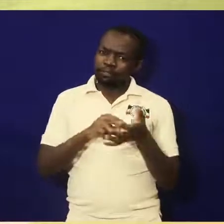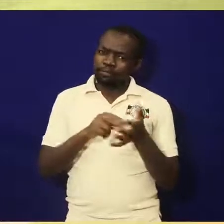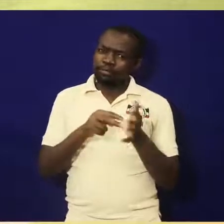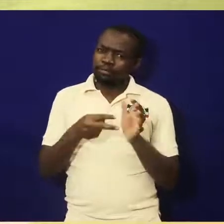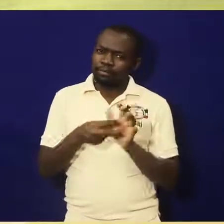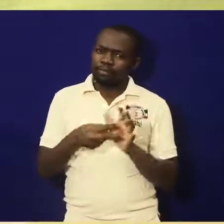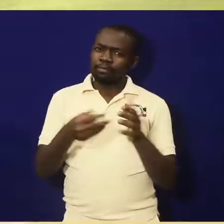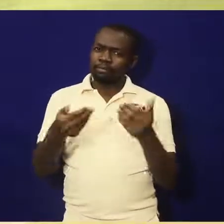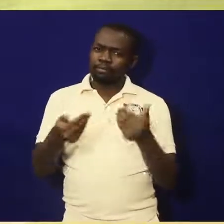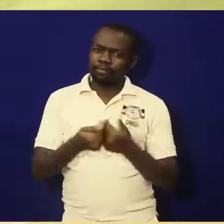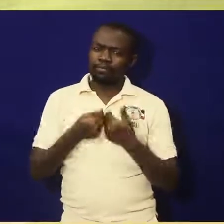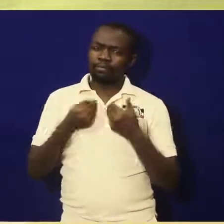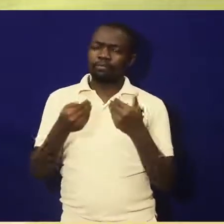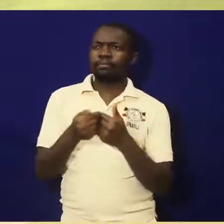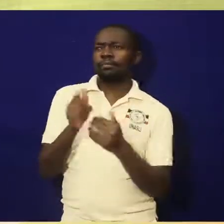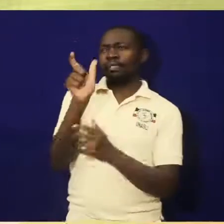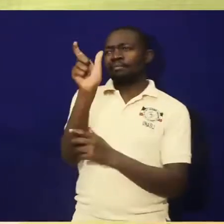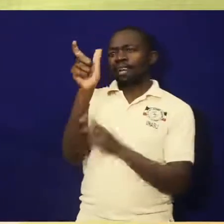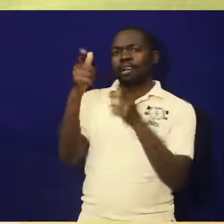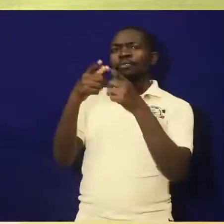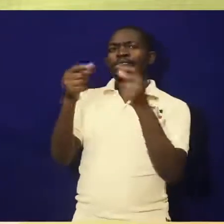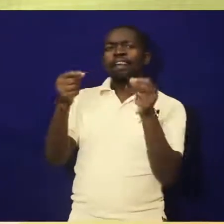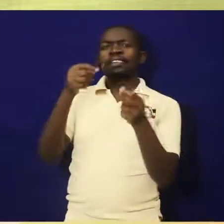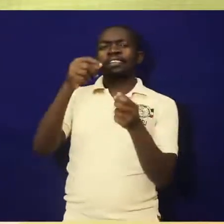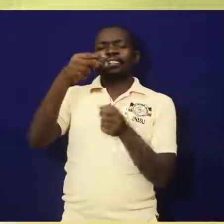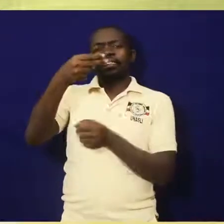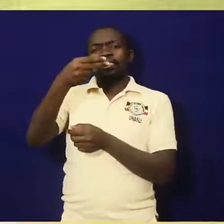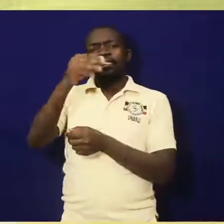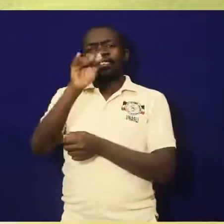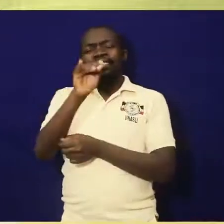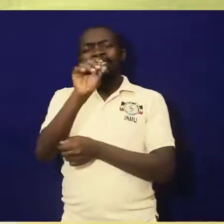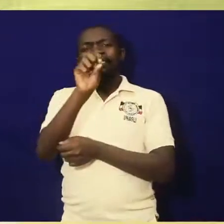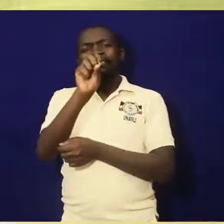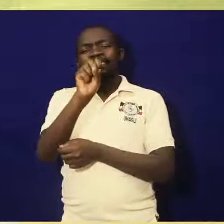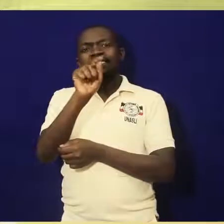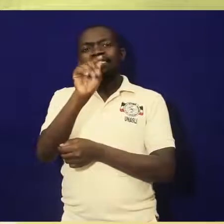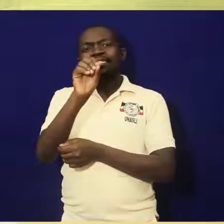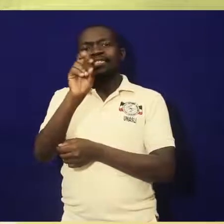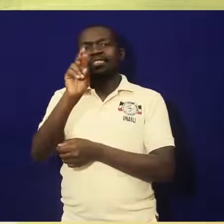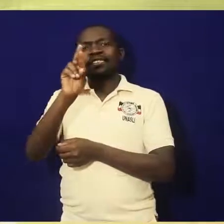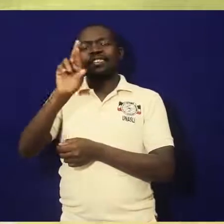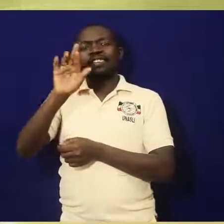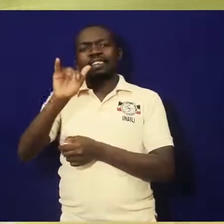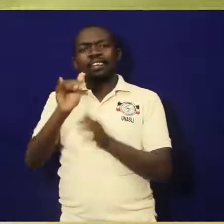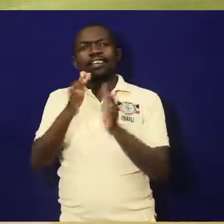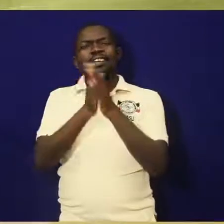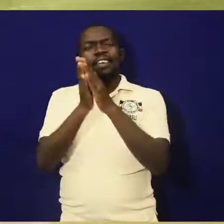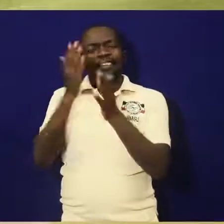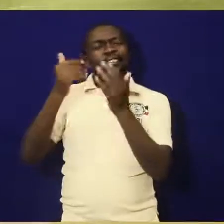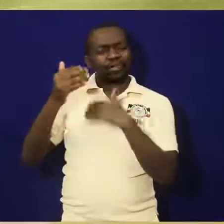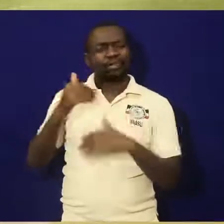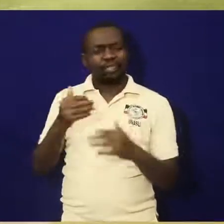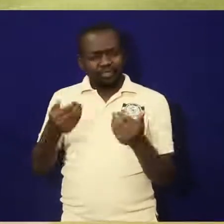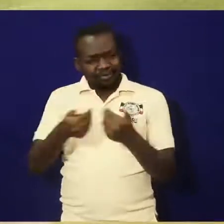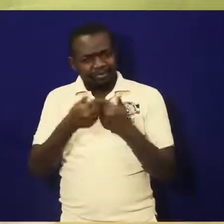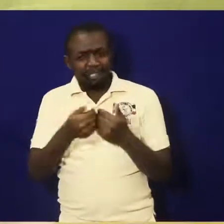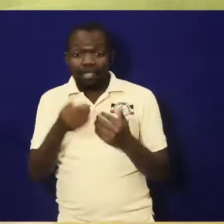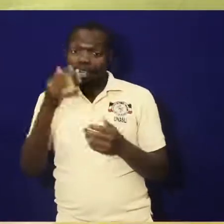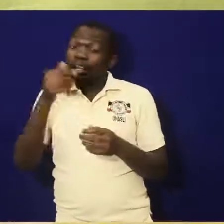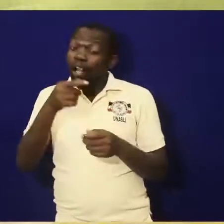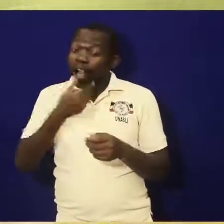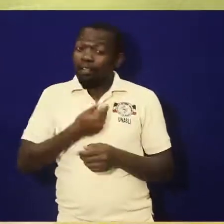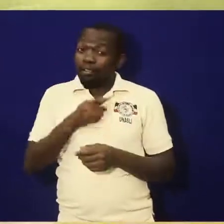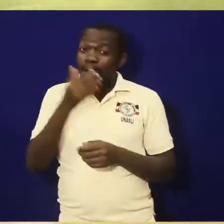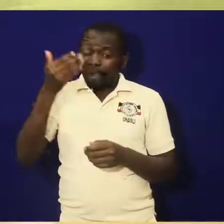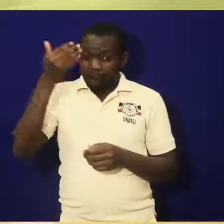the term history in your own way? I believe you have capacity to do it. Remember,